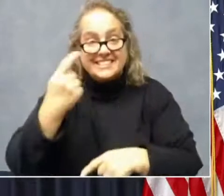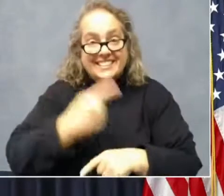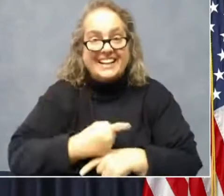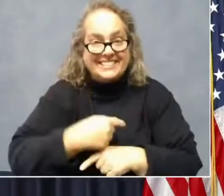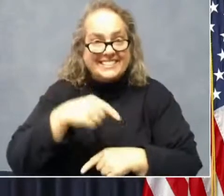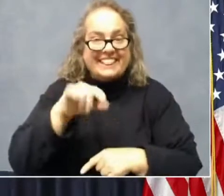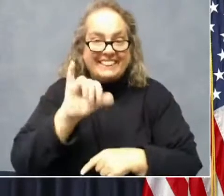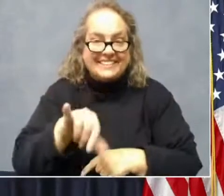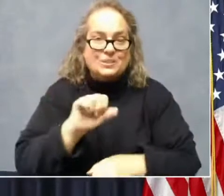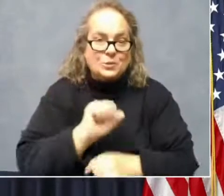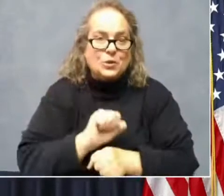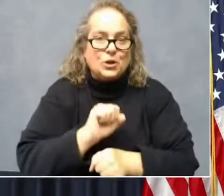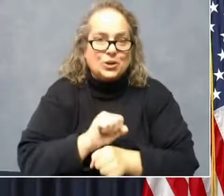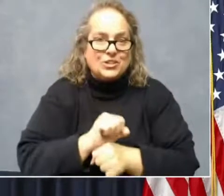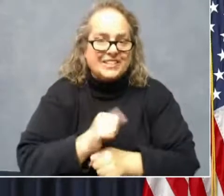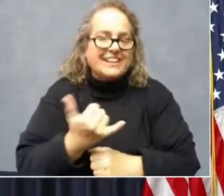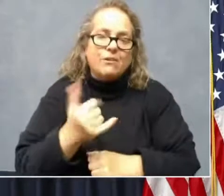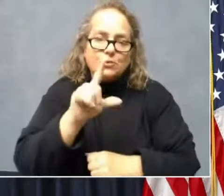It's 2020.